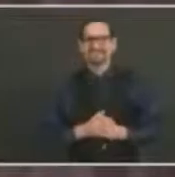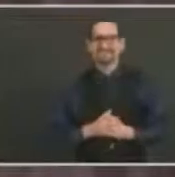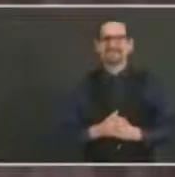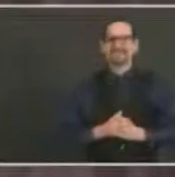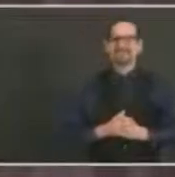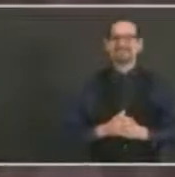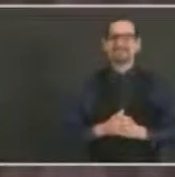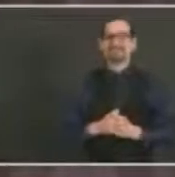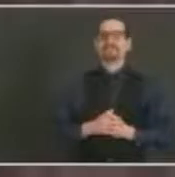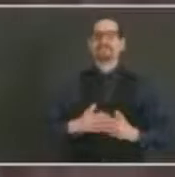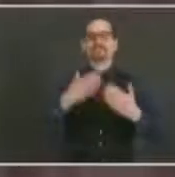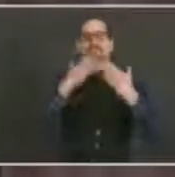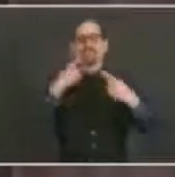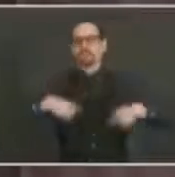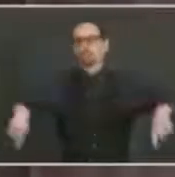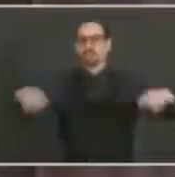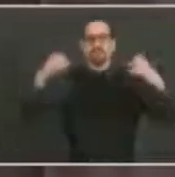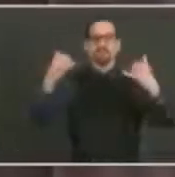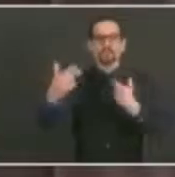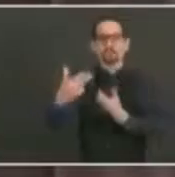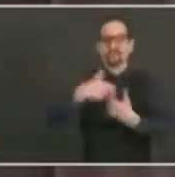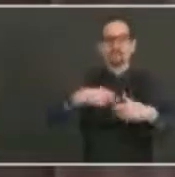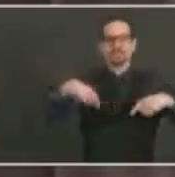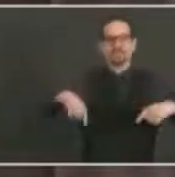Thank you for being with us today.